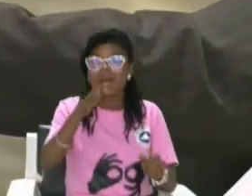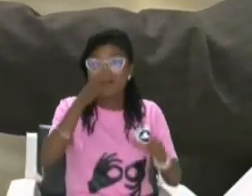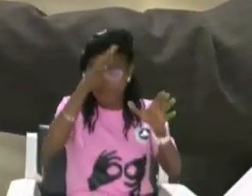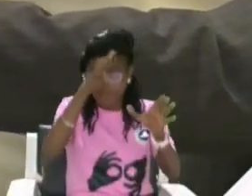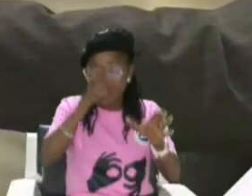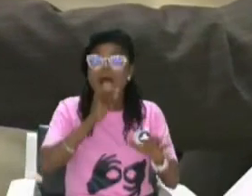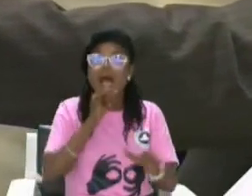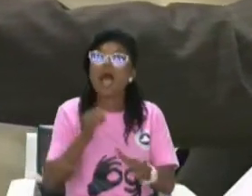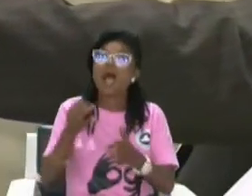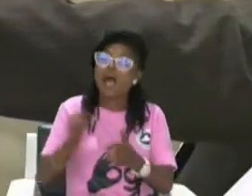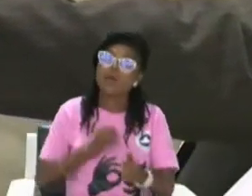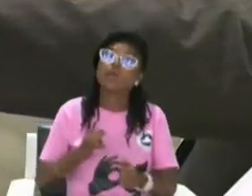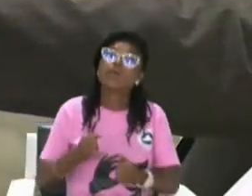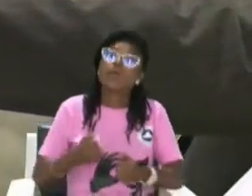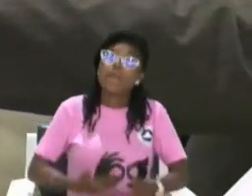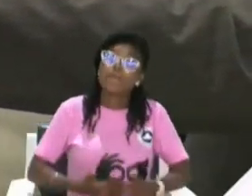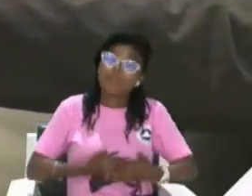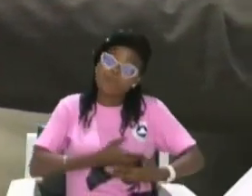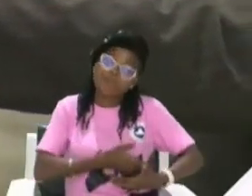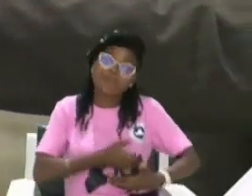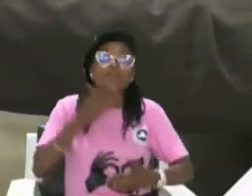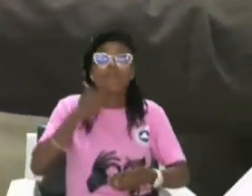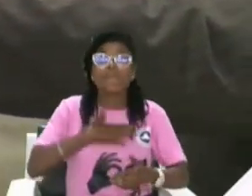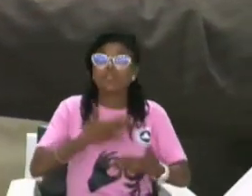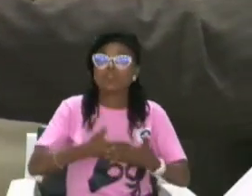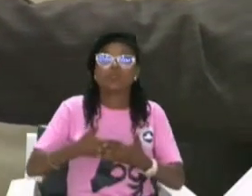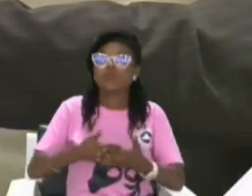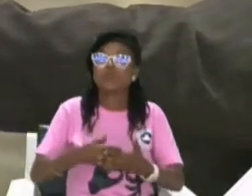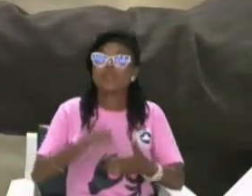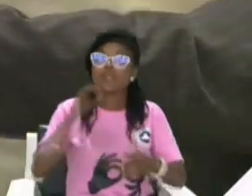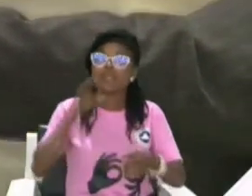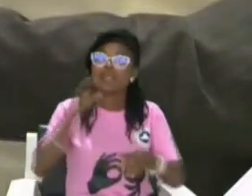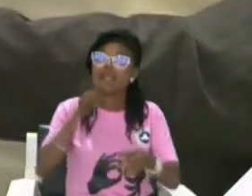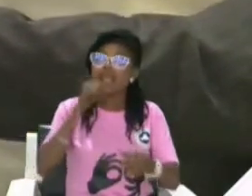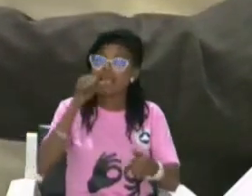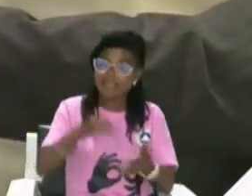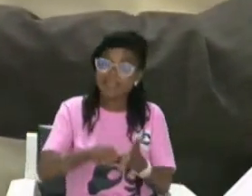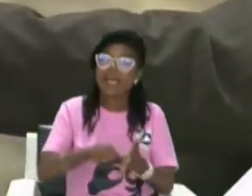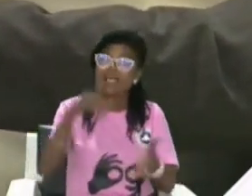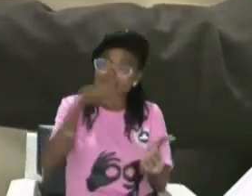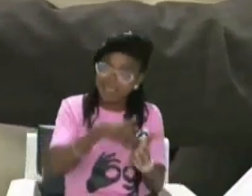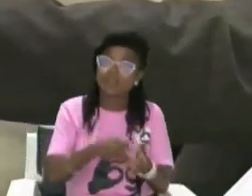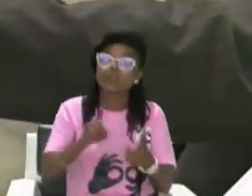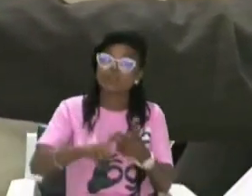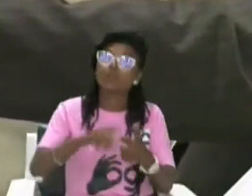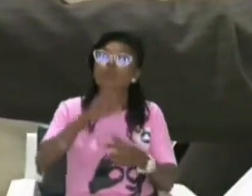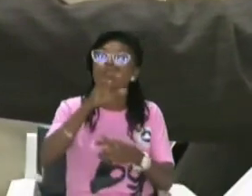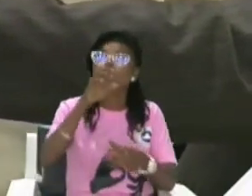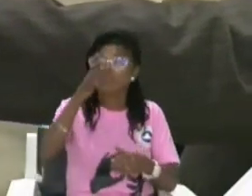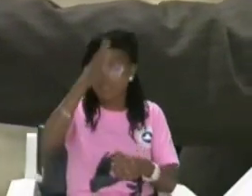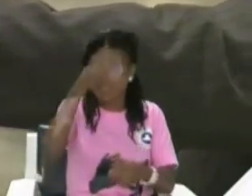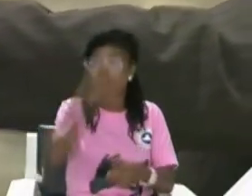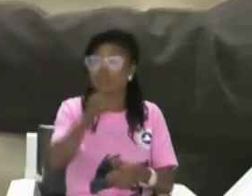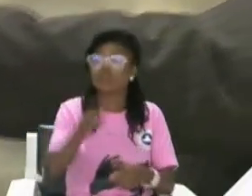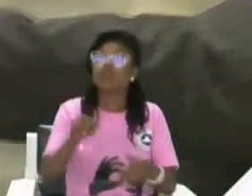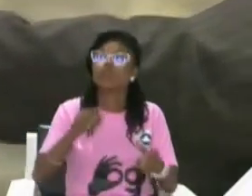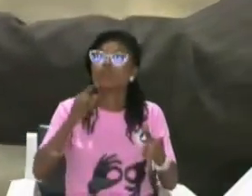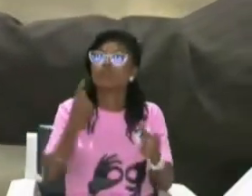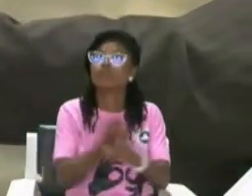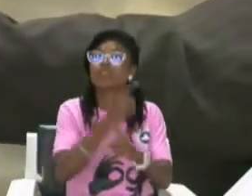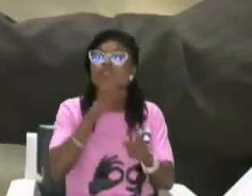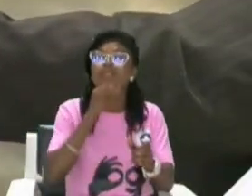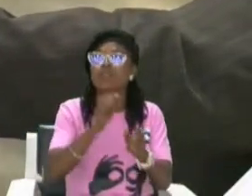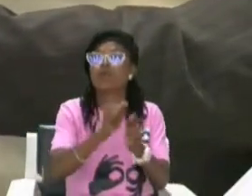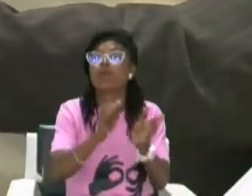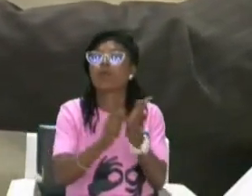my children and breastfeed. And I also wrote a letter again to Daddy Gio. Luckily for me, just at the August convention,